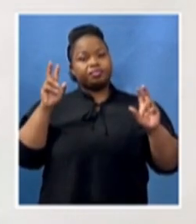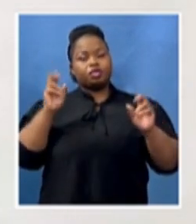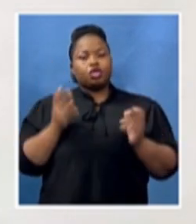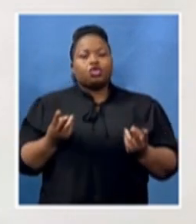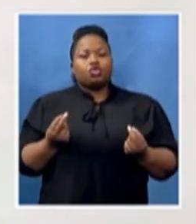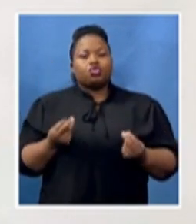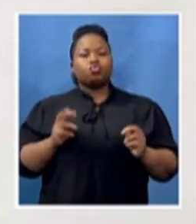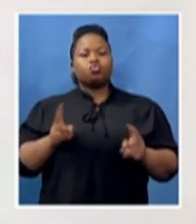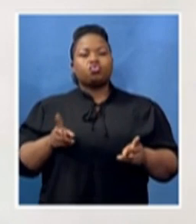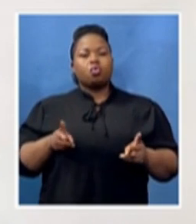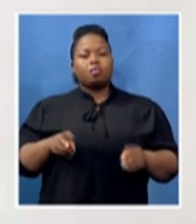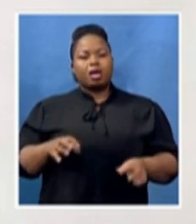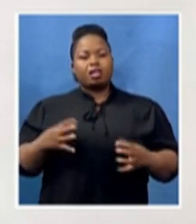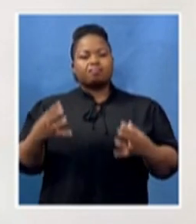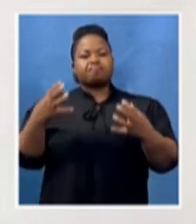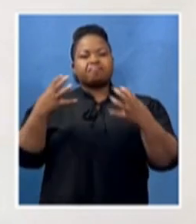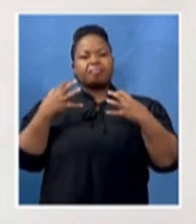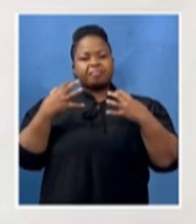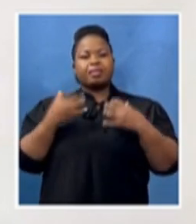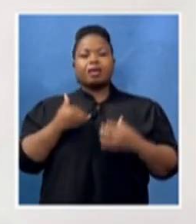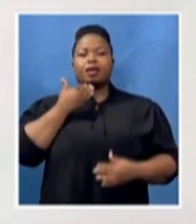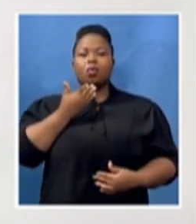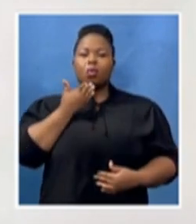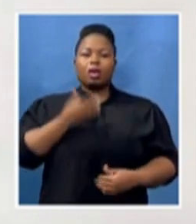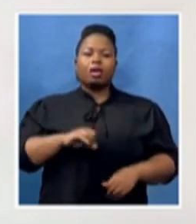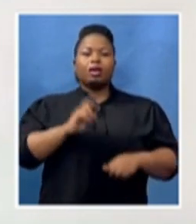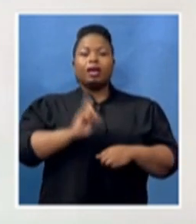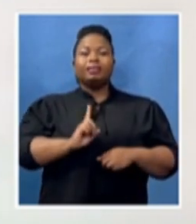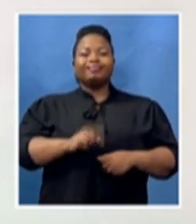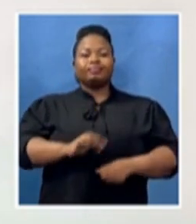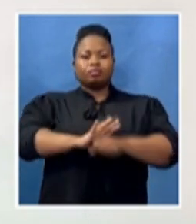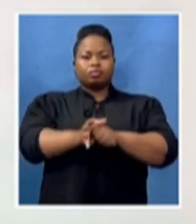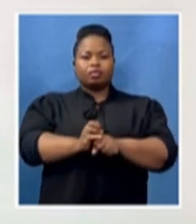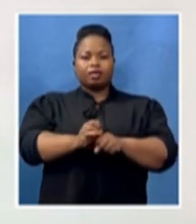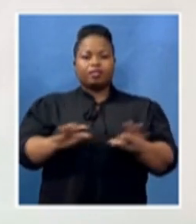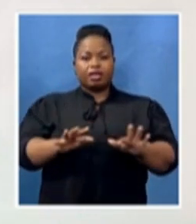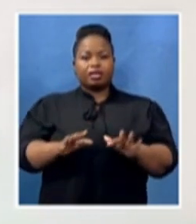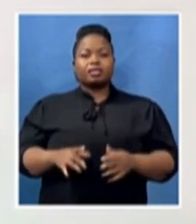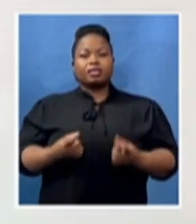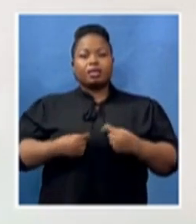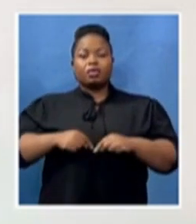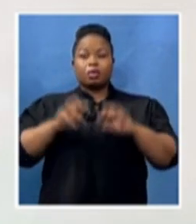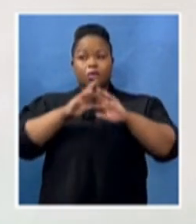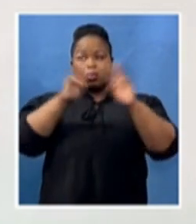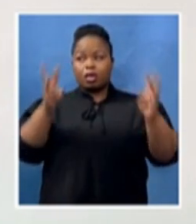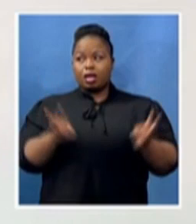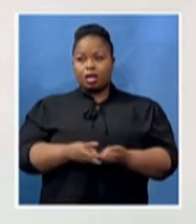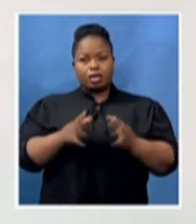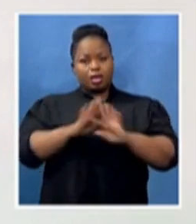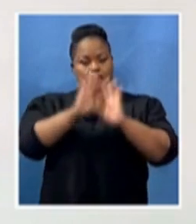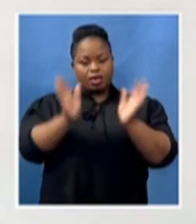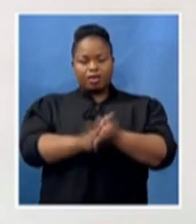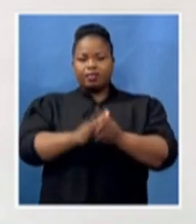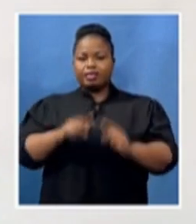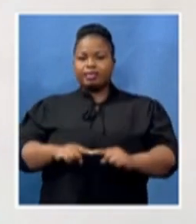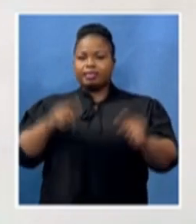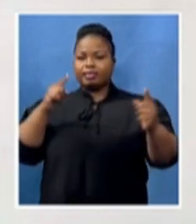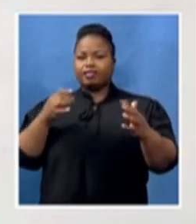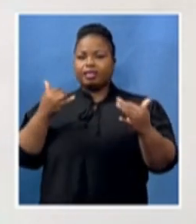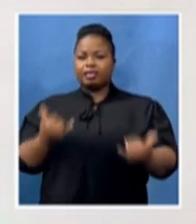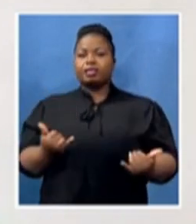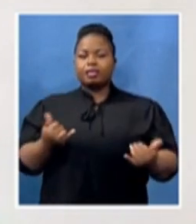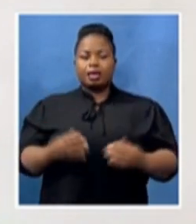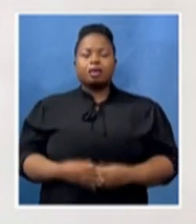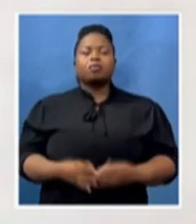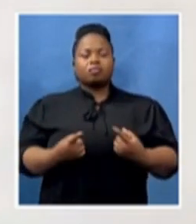COVID-19. Our worlds and spaces are different now, yet we are so thrilled to be able to connect with you all to